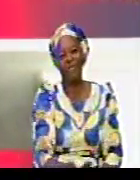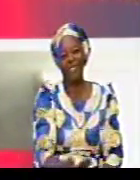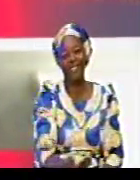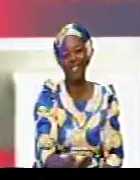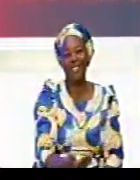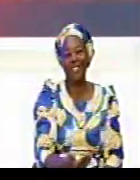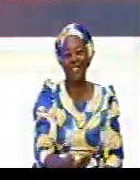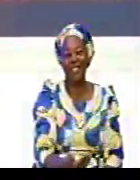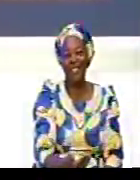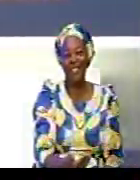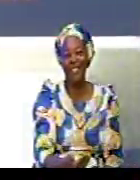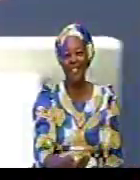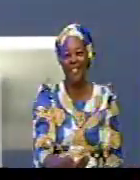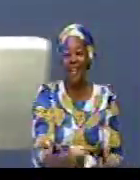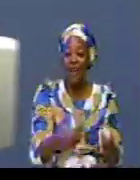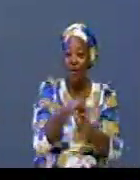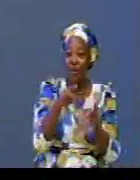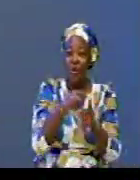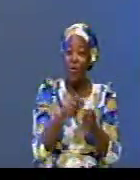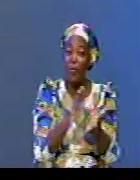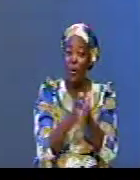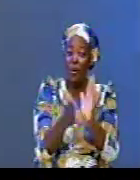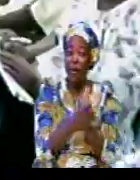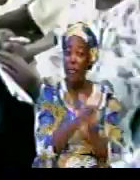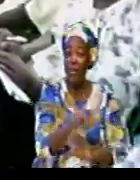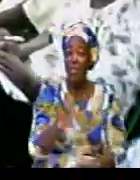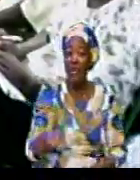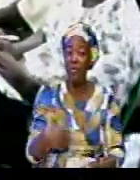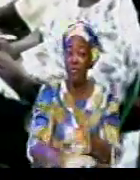God. Tonight, welcome.